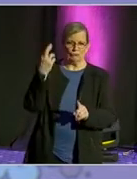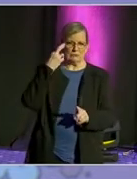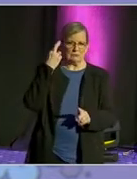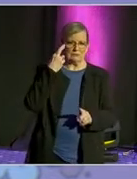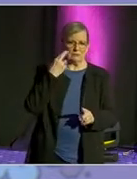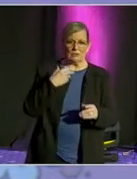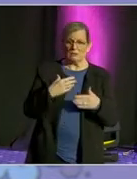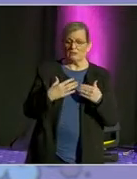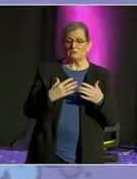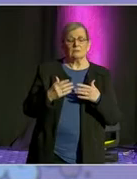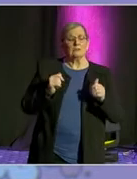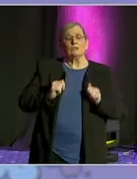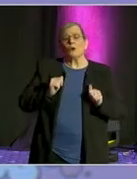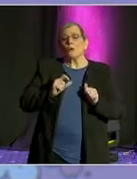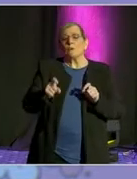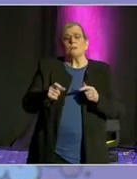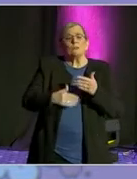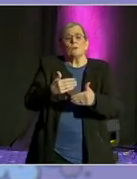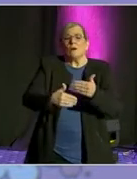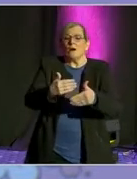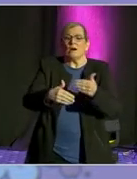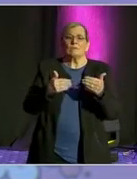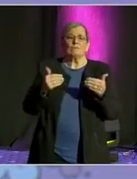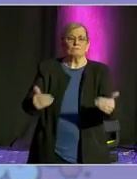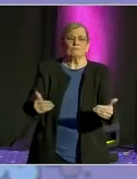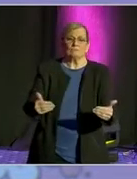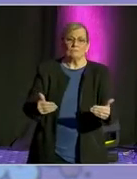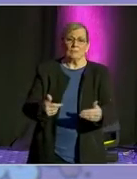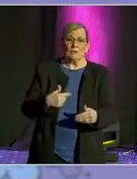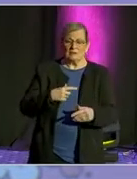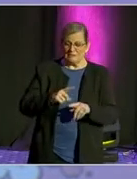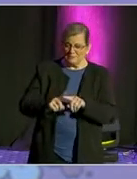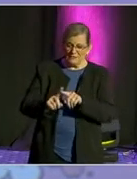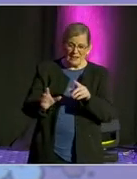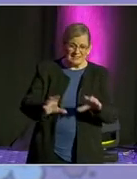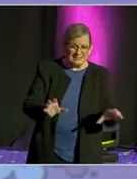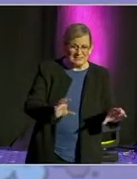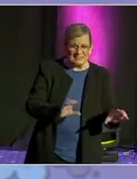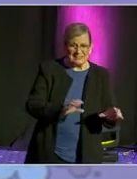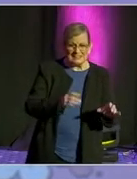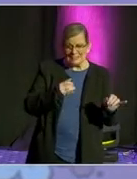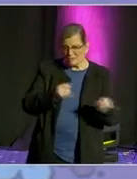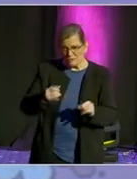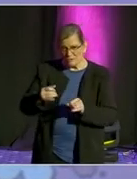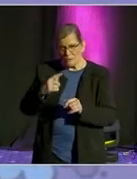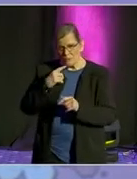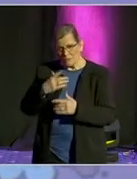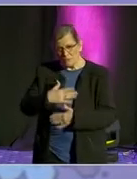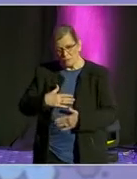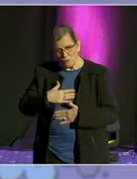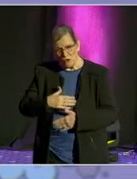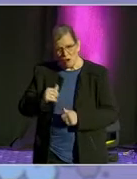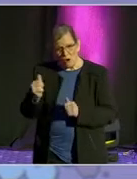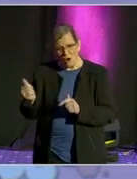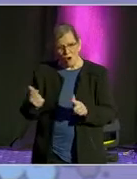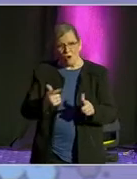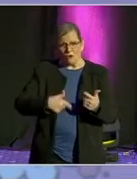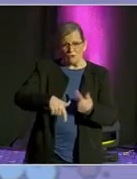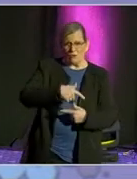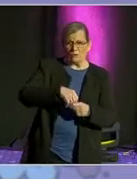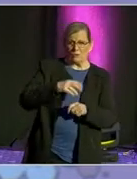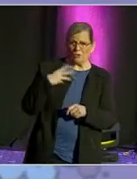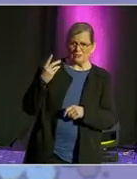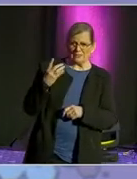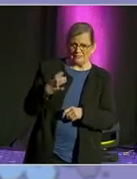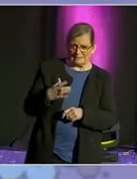go on, and we're excited to know that there will be activities that individuals will be able to enjoy while they're in Washington over the dates of March